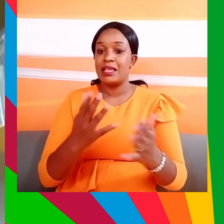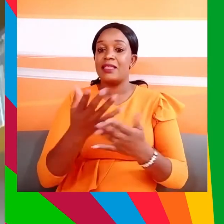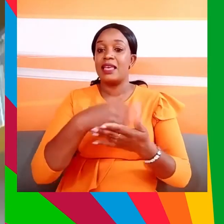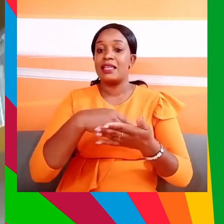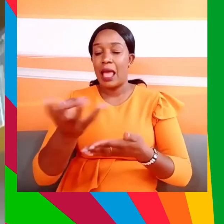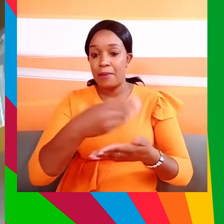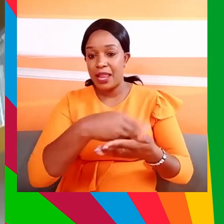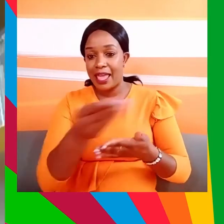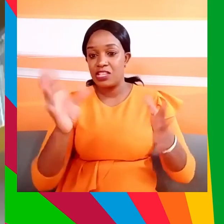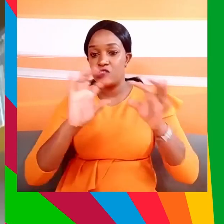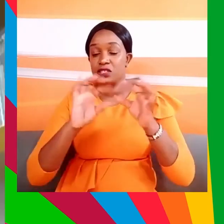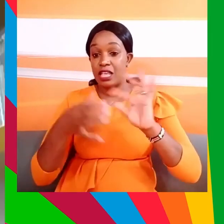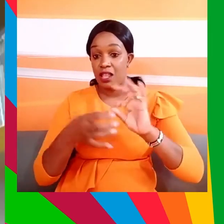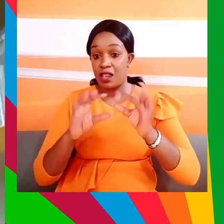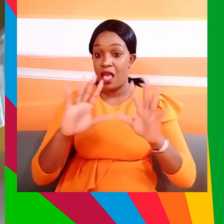give,